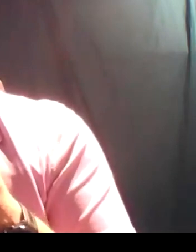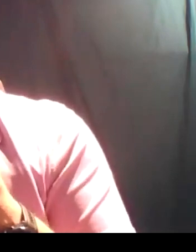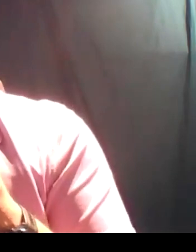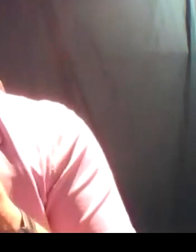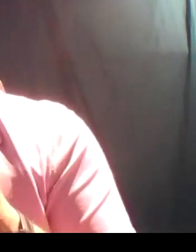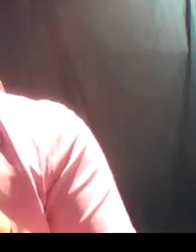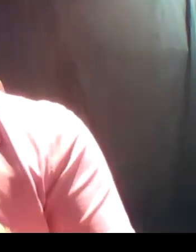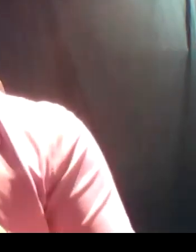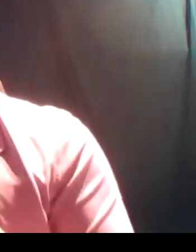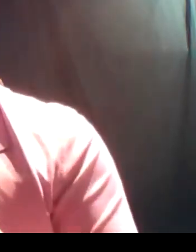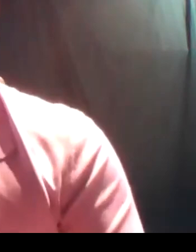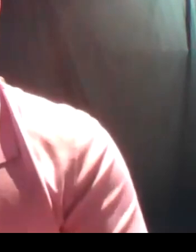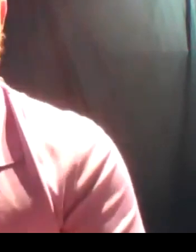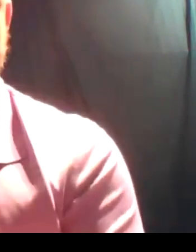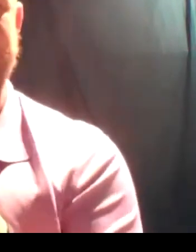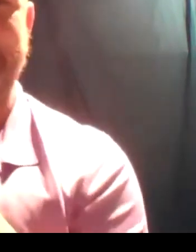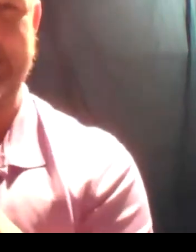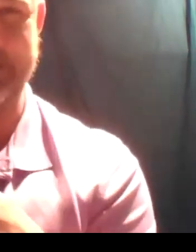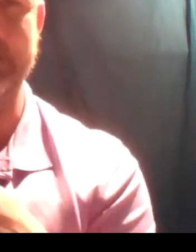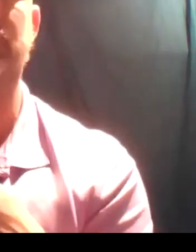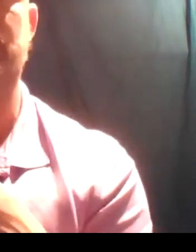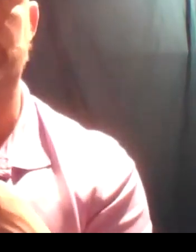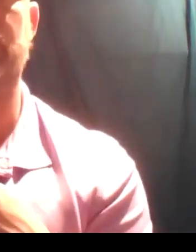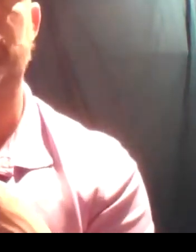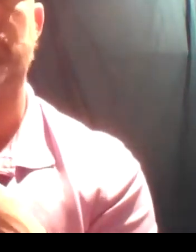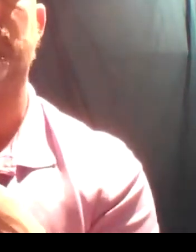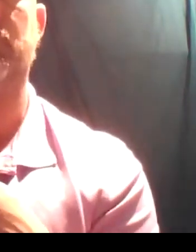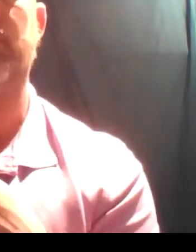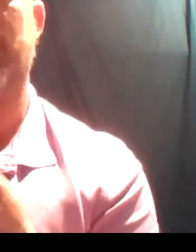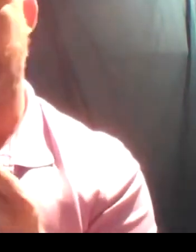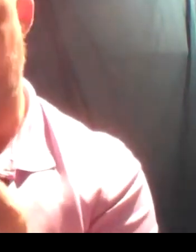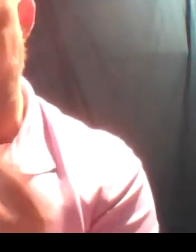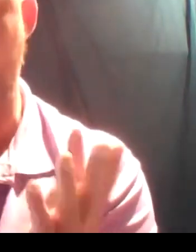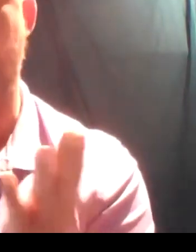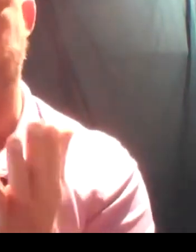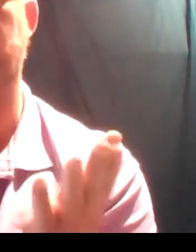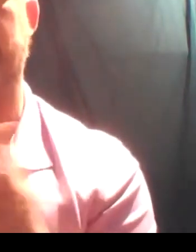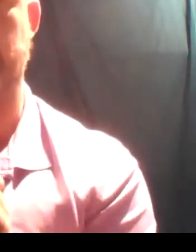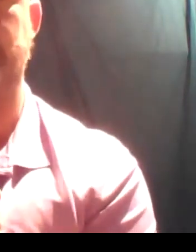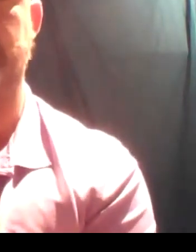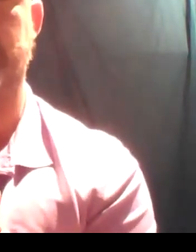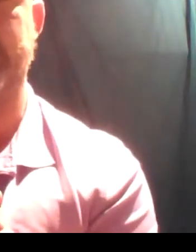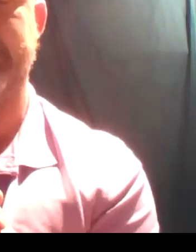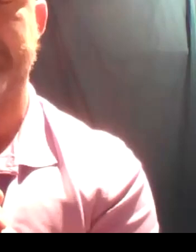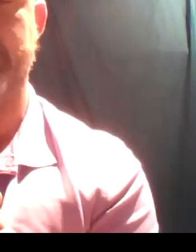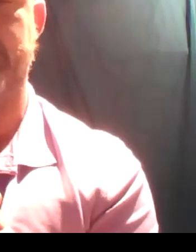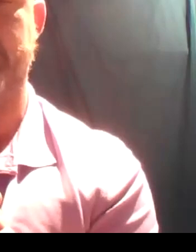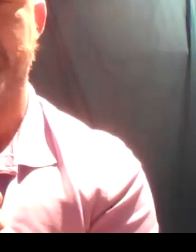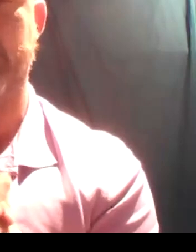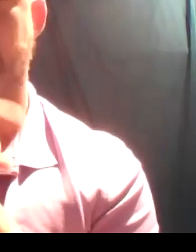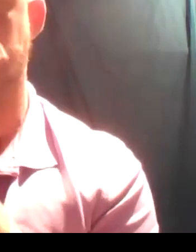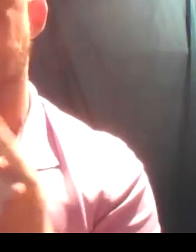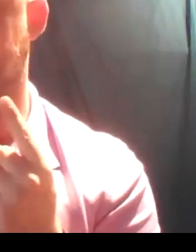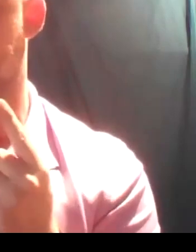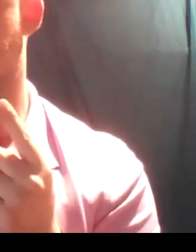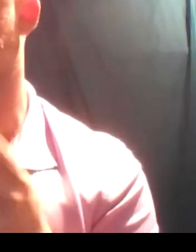log the unmet needs and then have them inform services. And so I just think as part